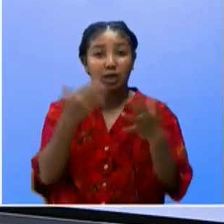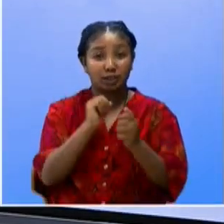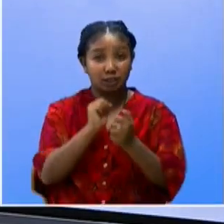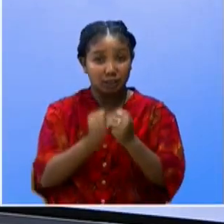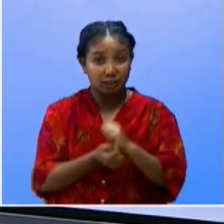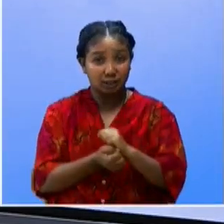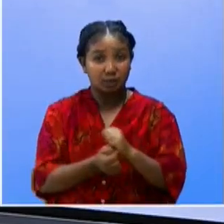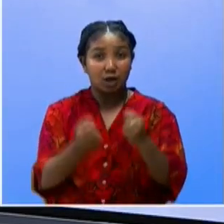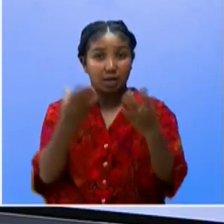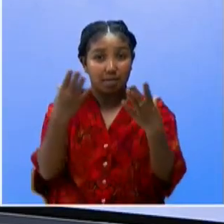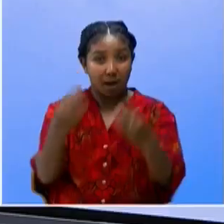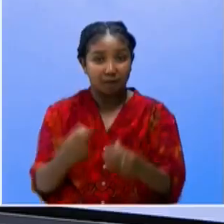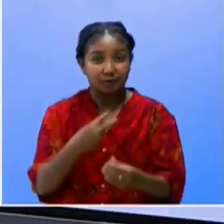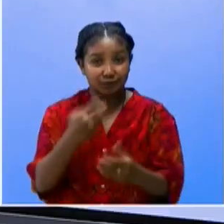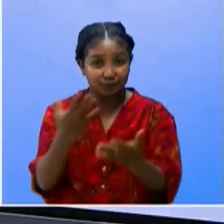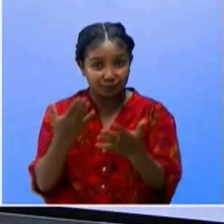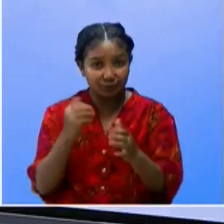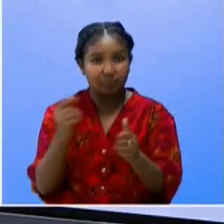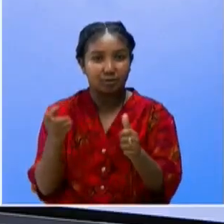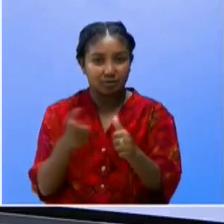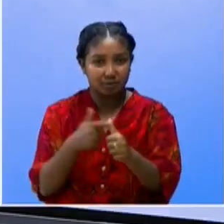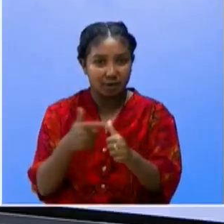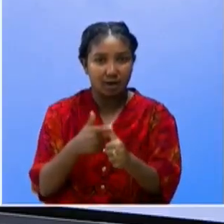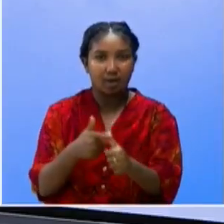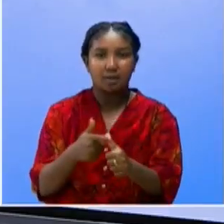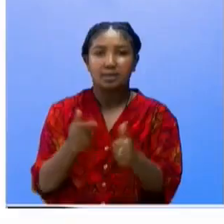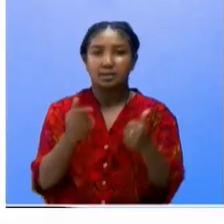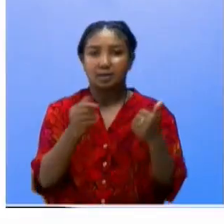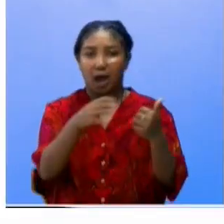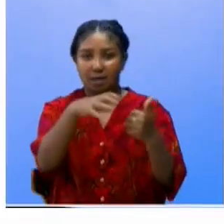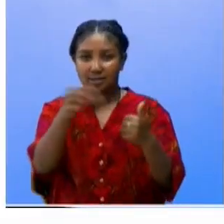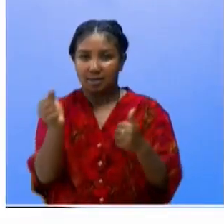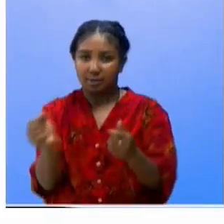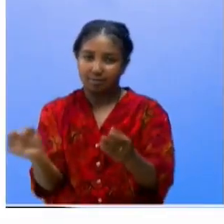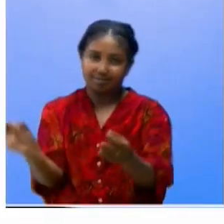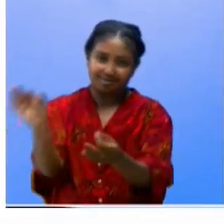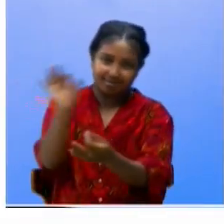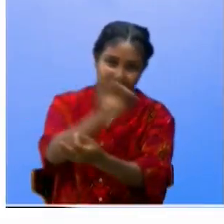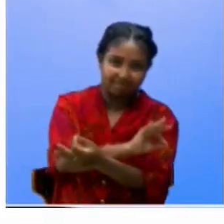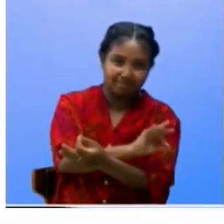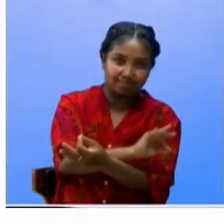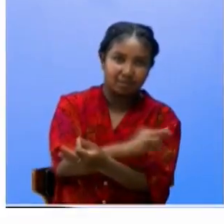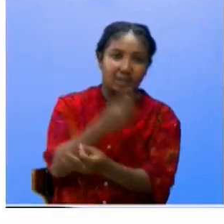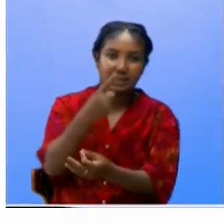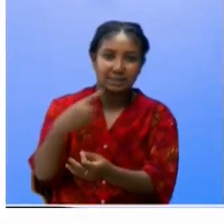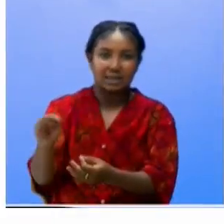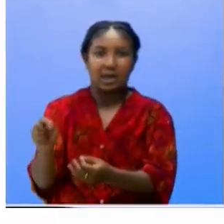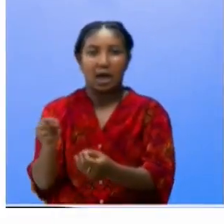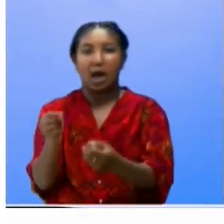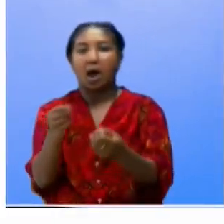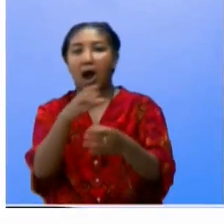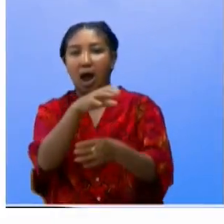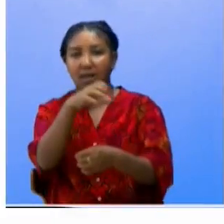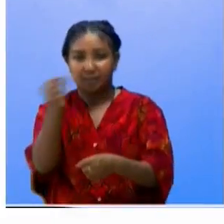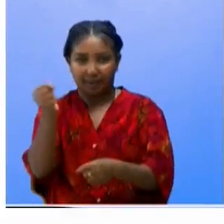into passive voice, we have to start from the assignment. The